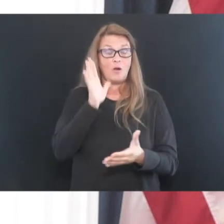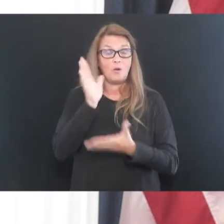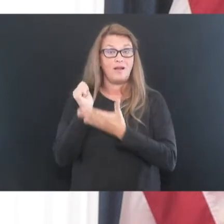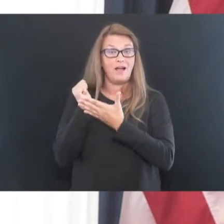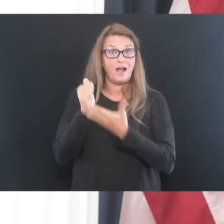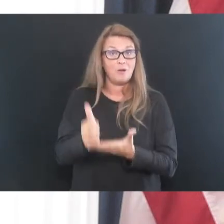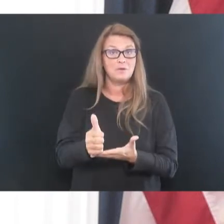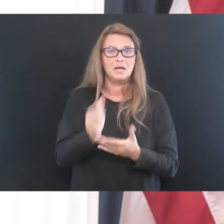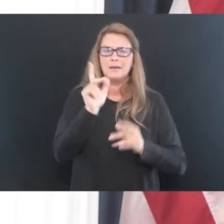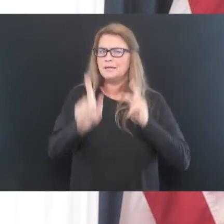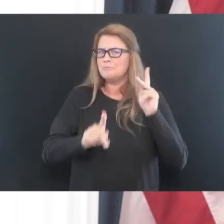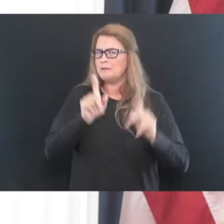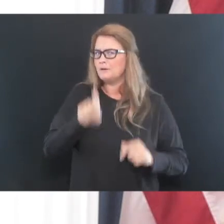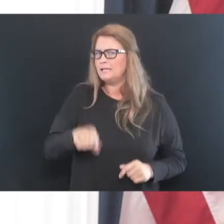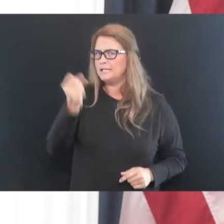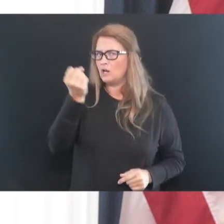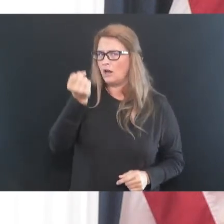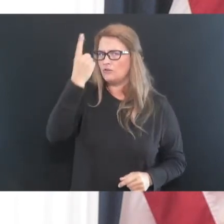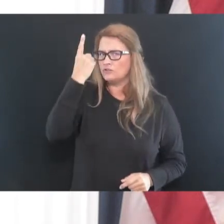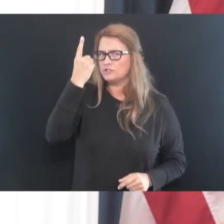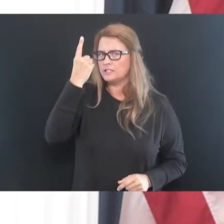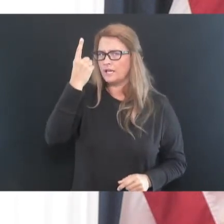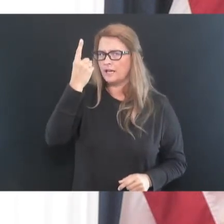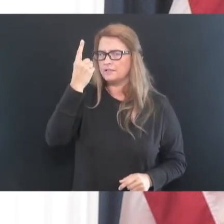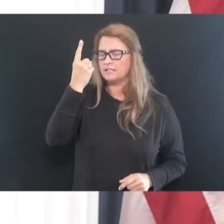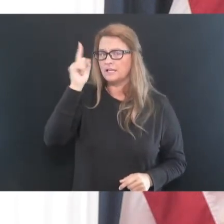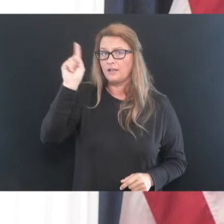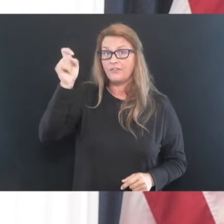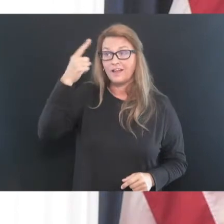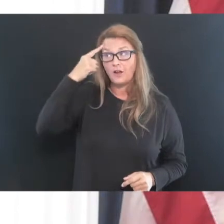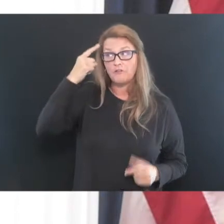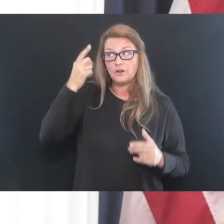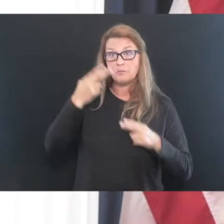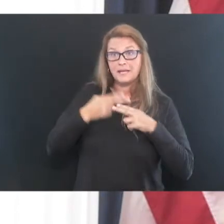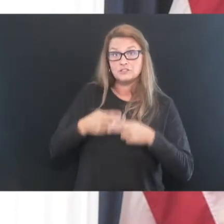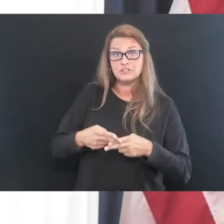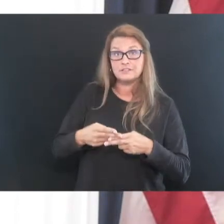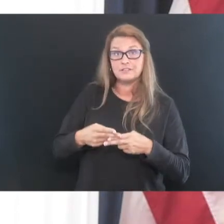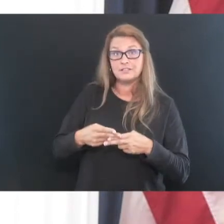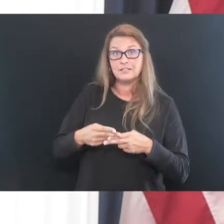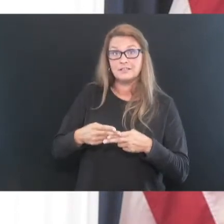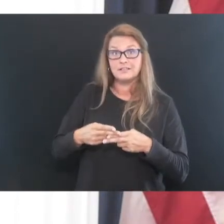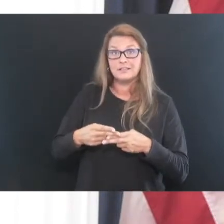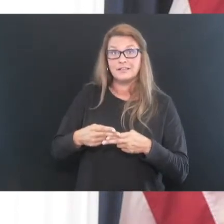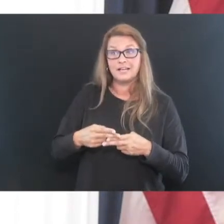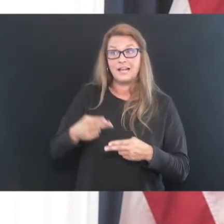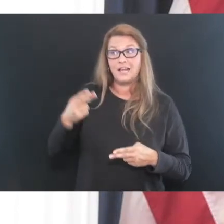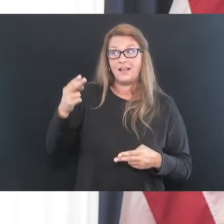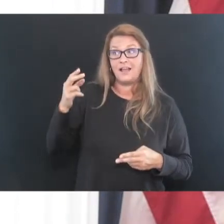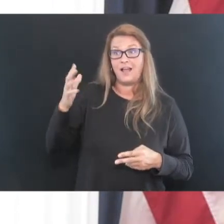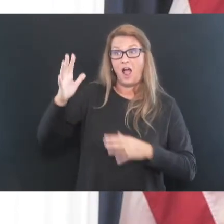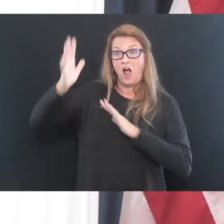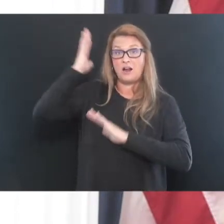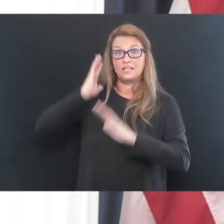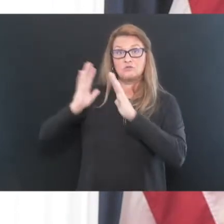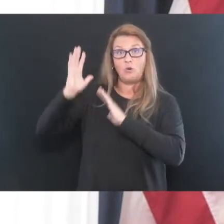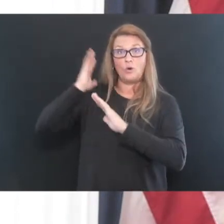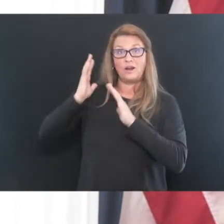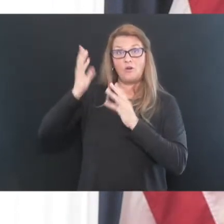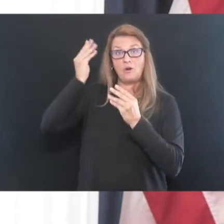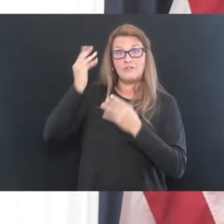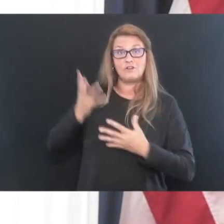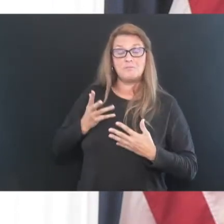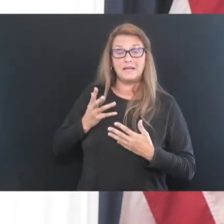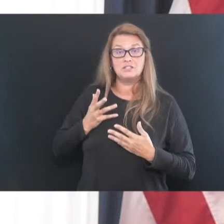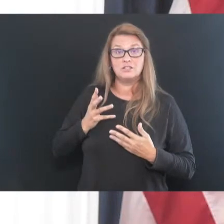people need to understand, part of what the governor pointed out, is that our historic data shows us, not just in